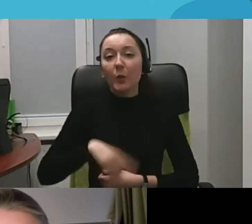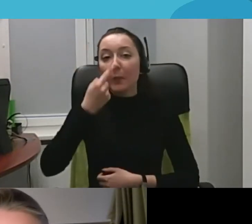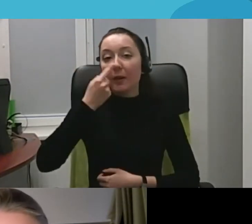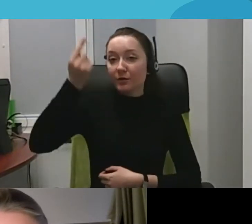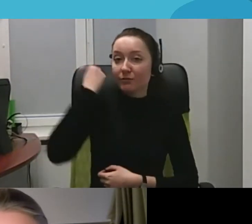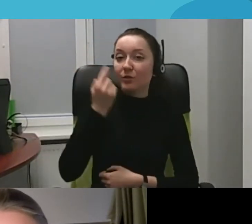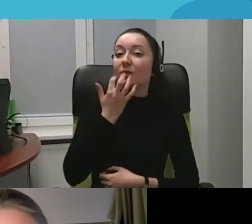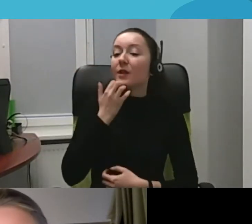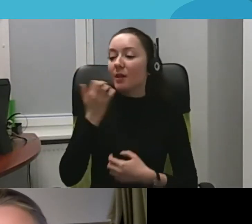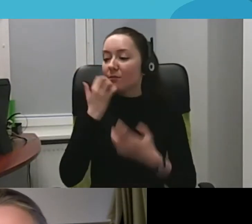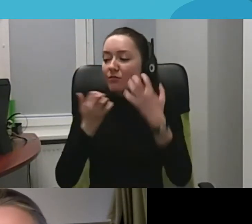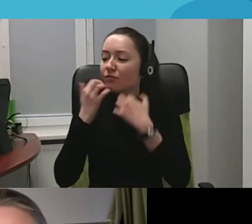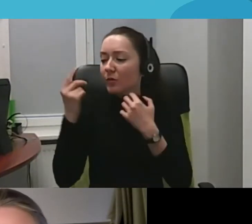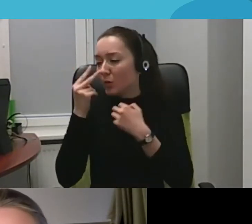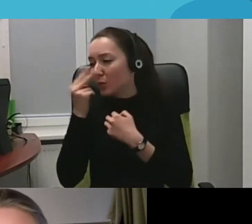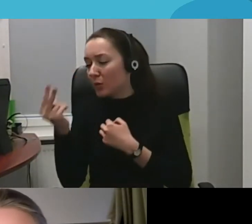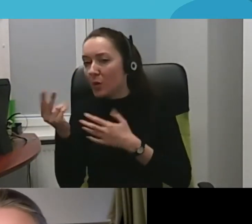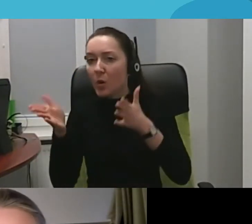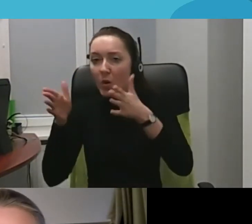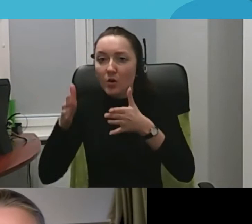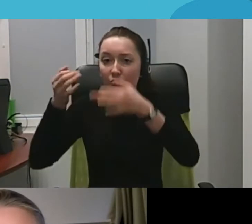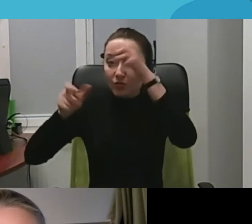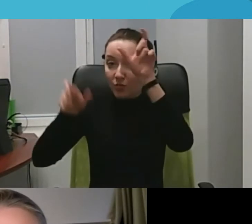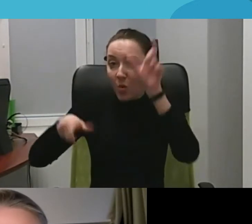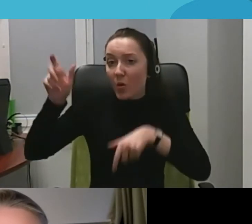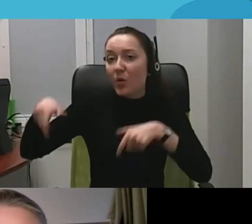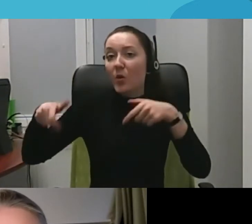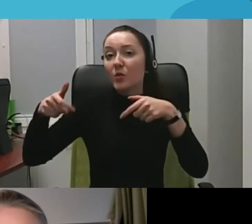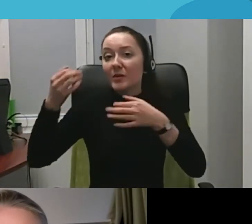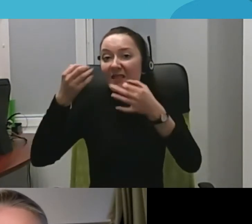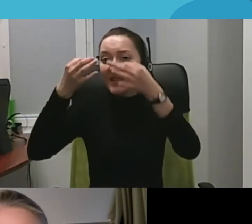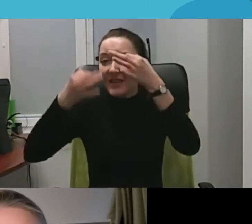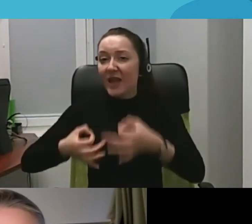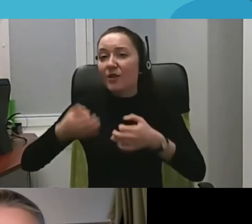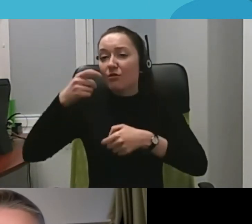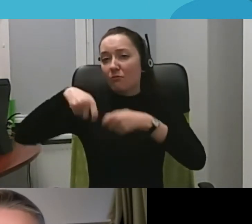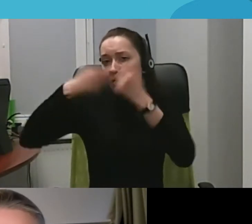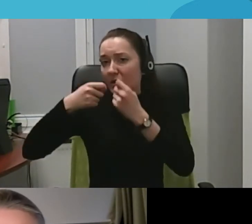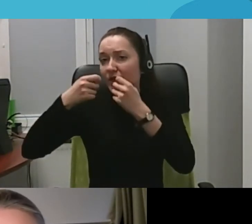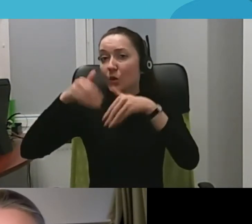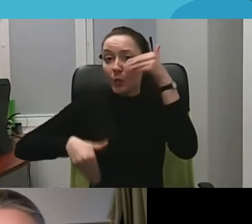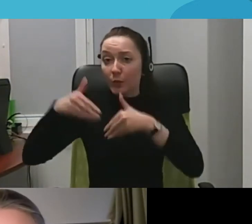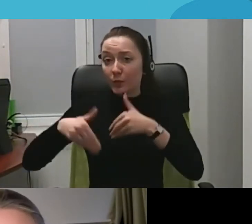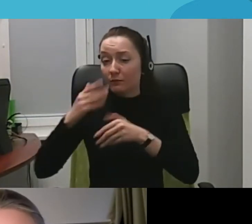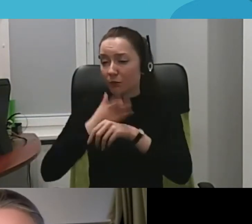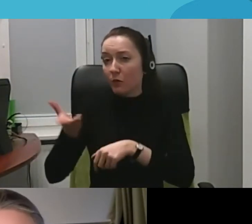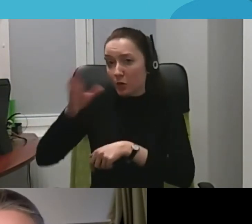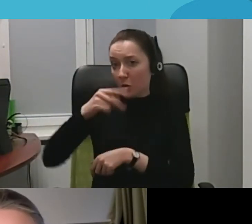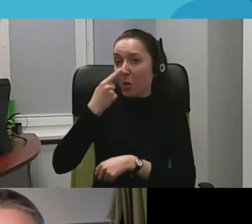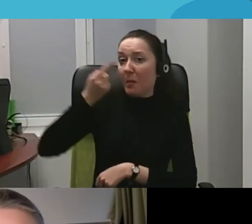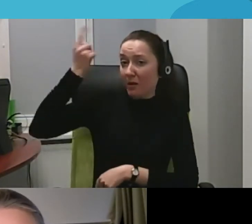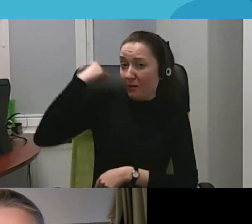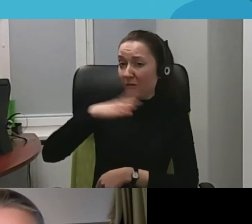electoral processes. It highlighted why, given the fact that nothing had changed in law and